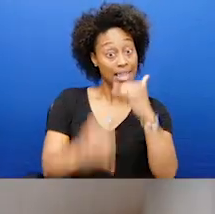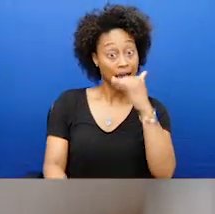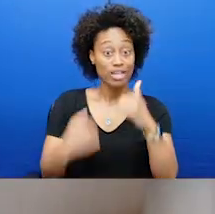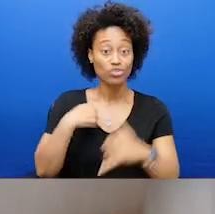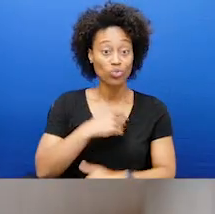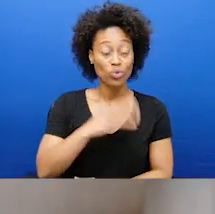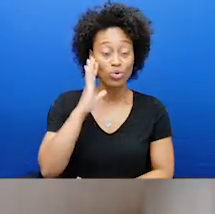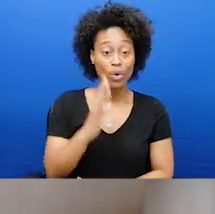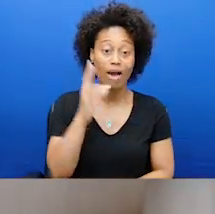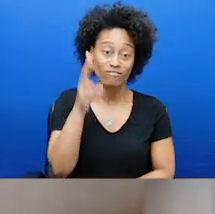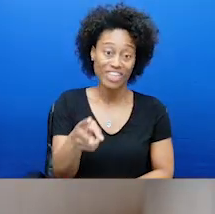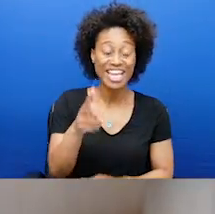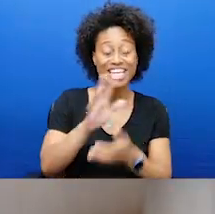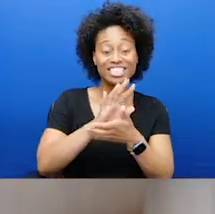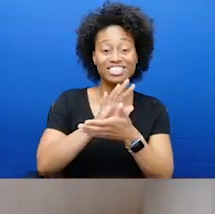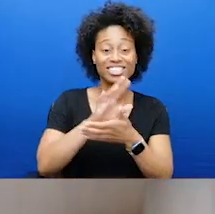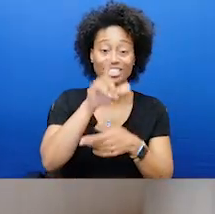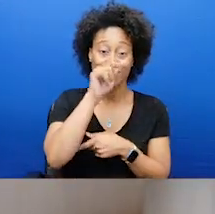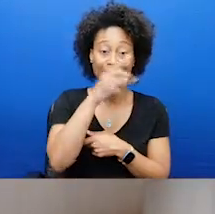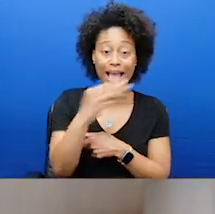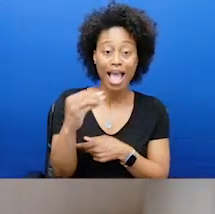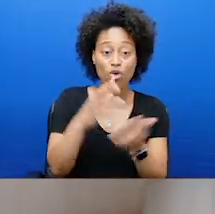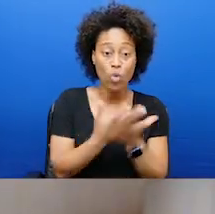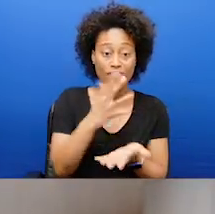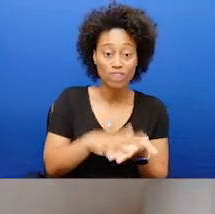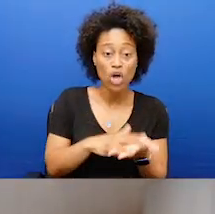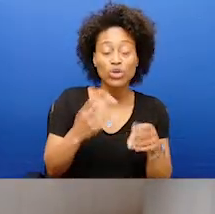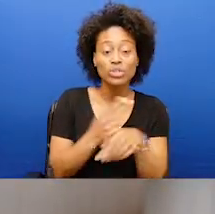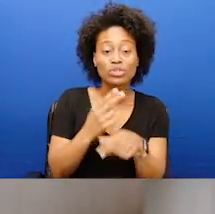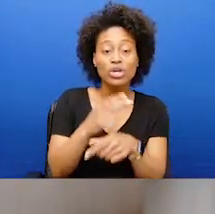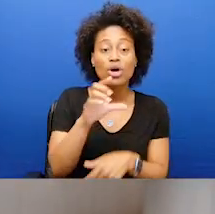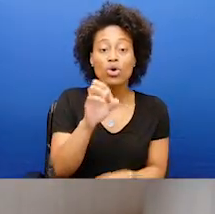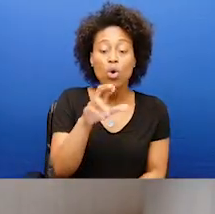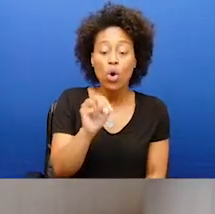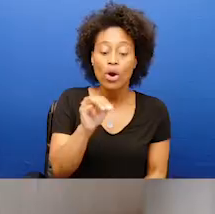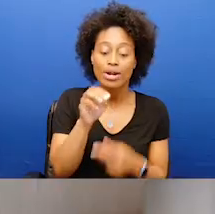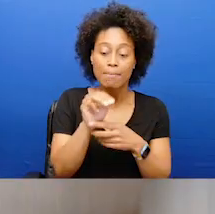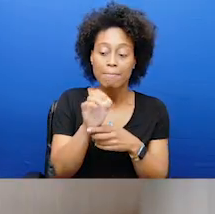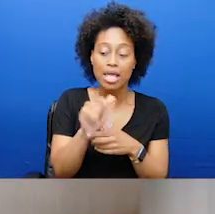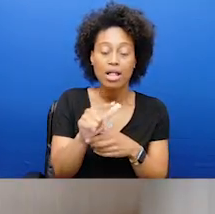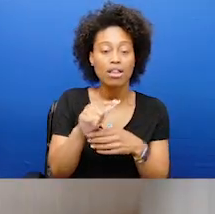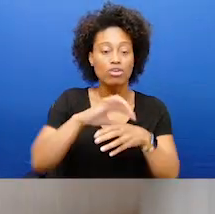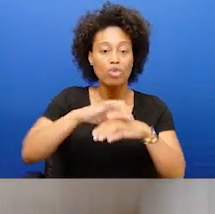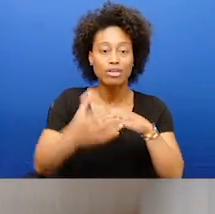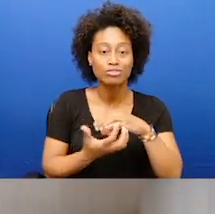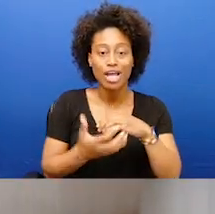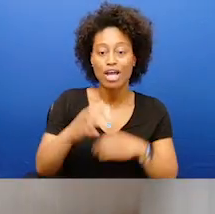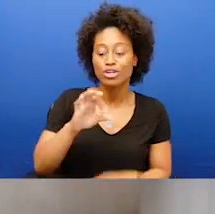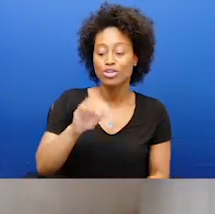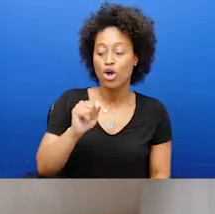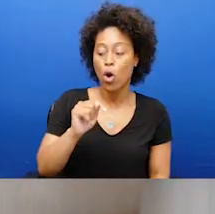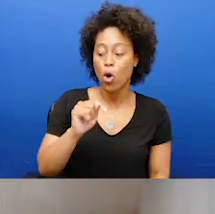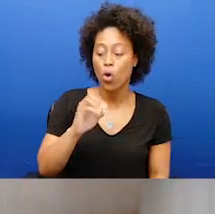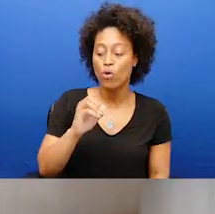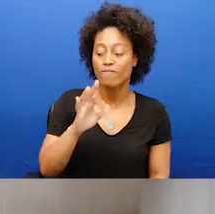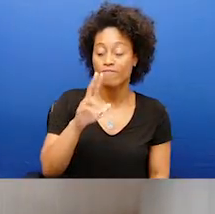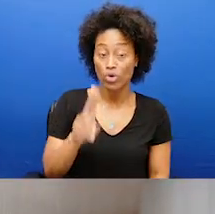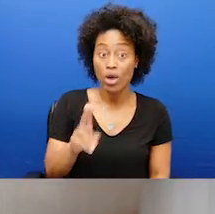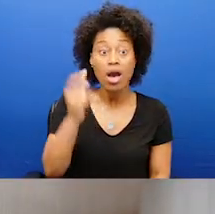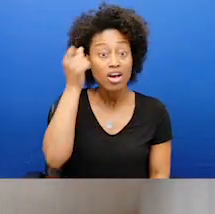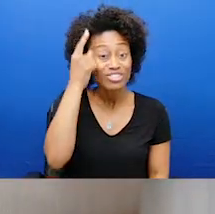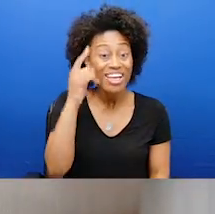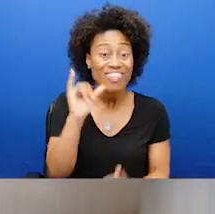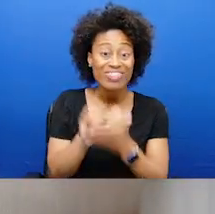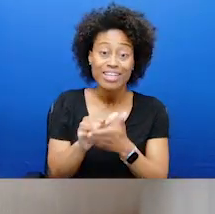And last, we're doing vegan chicken and waffles using cornmeal crusted tofu. Chicken and waffles is a classic Black